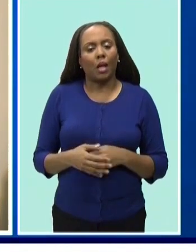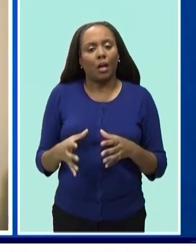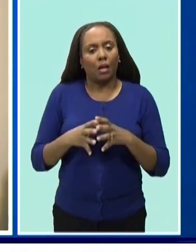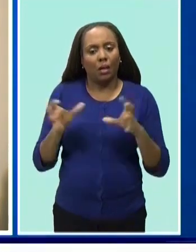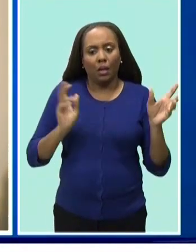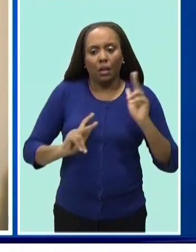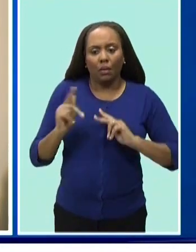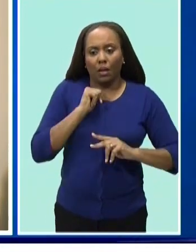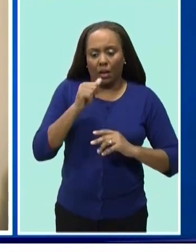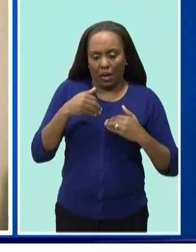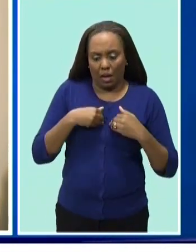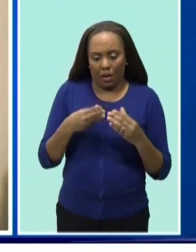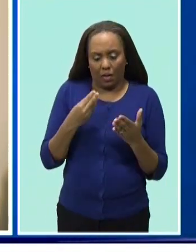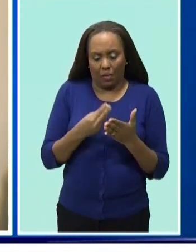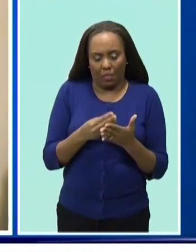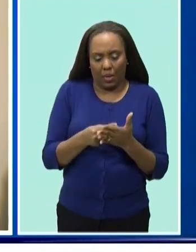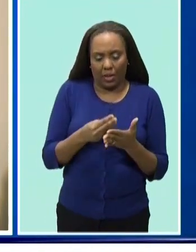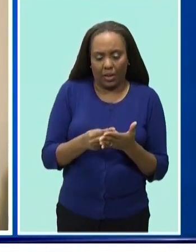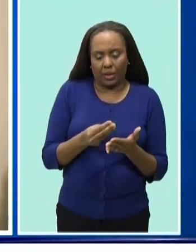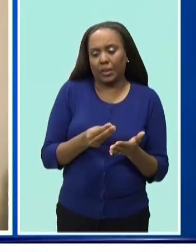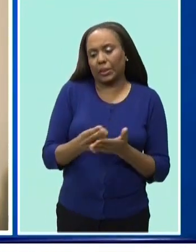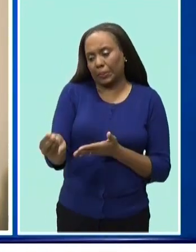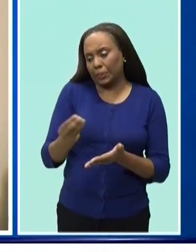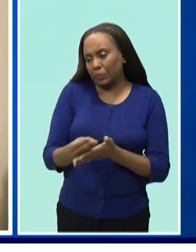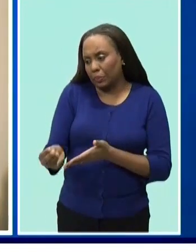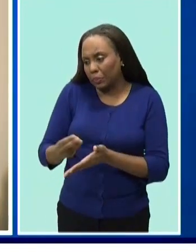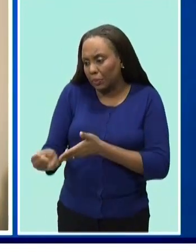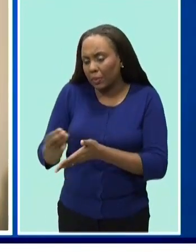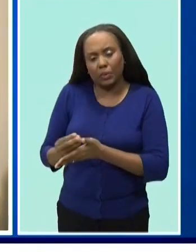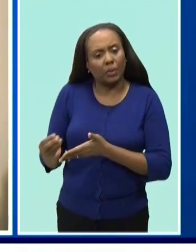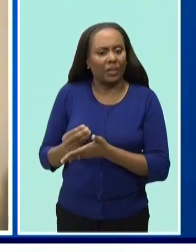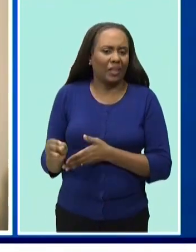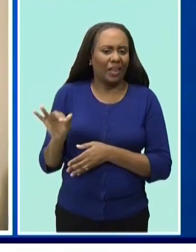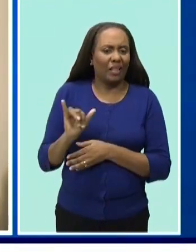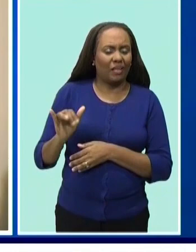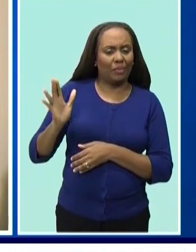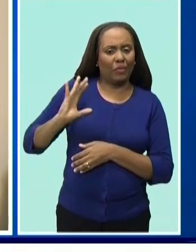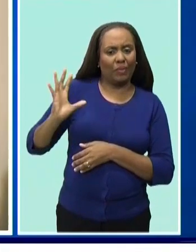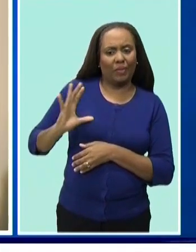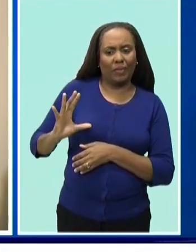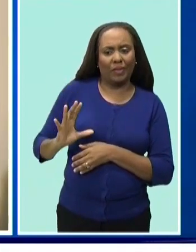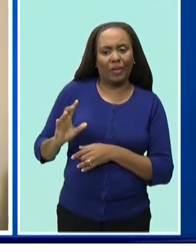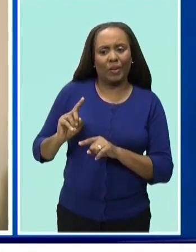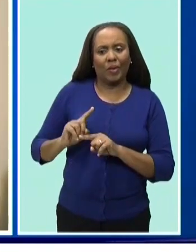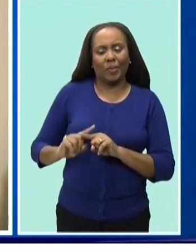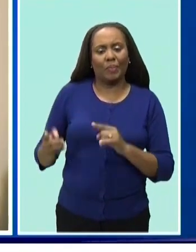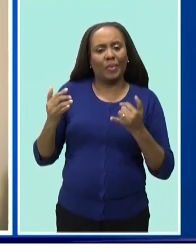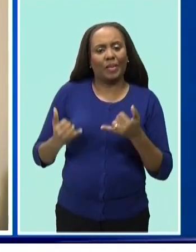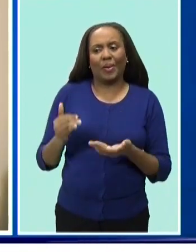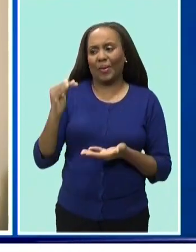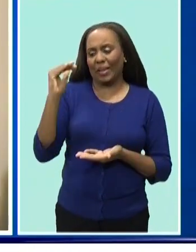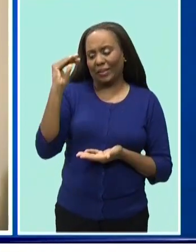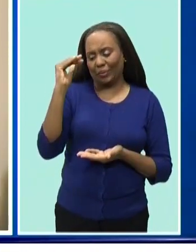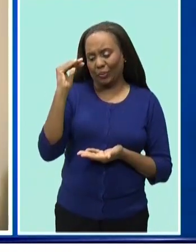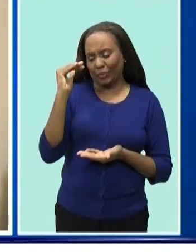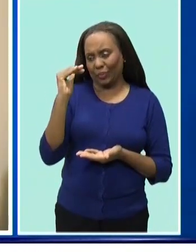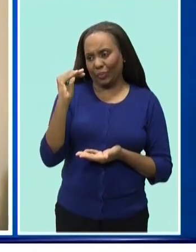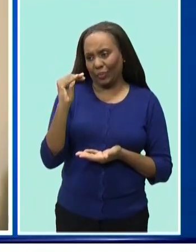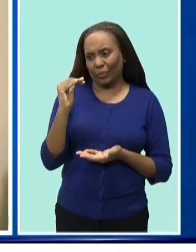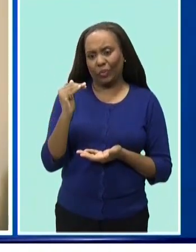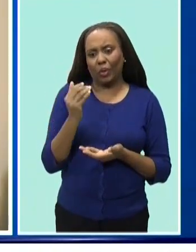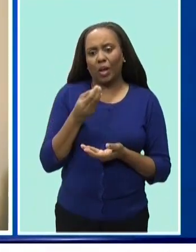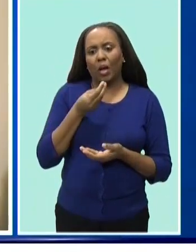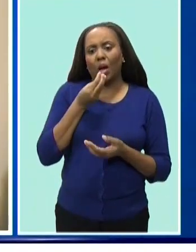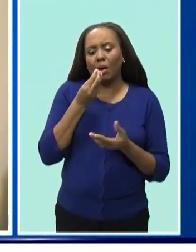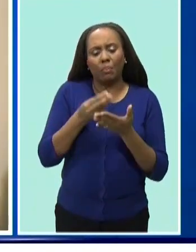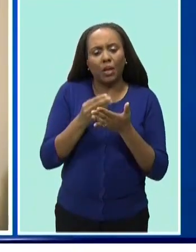income of middle-income earners actually degenerating to the point where evaporating to